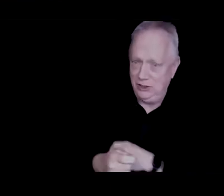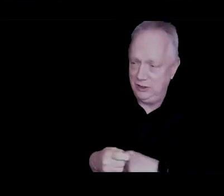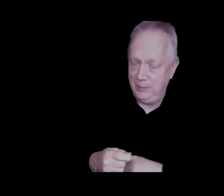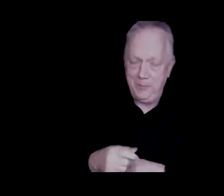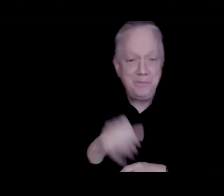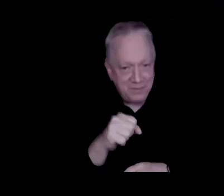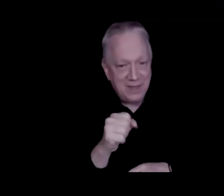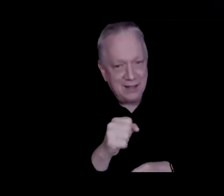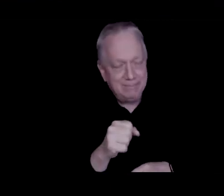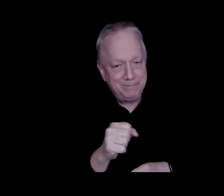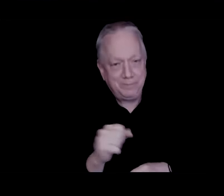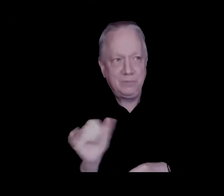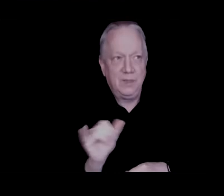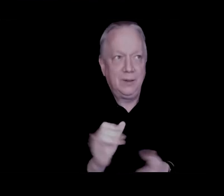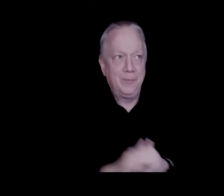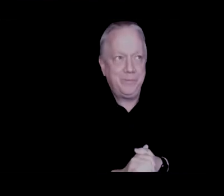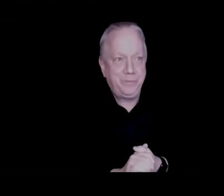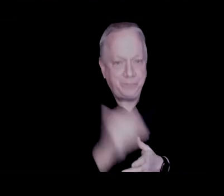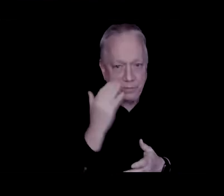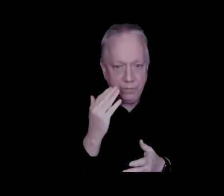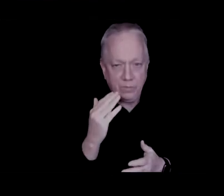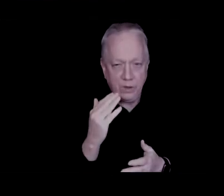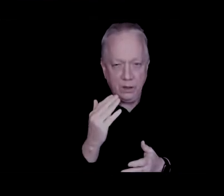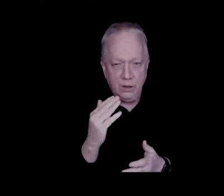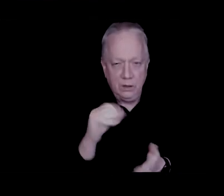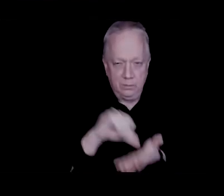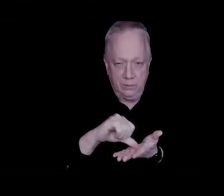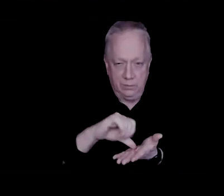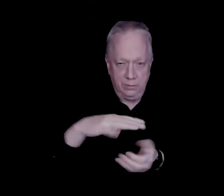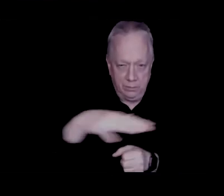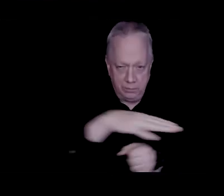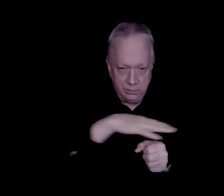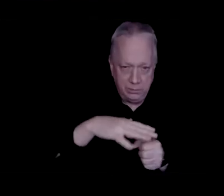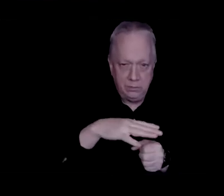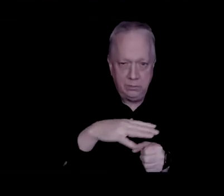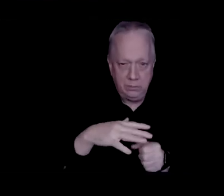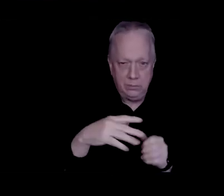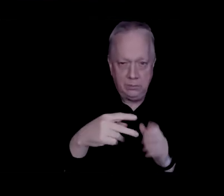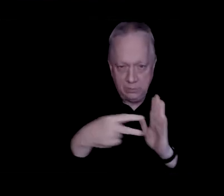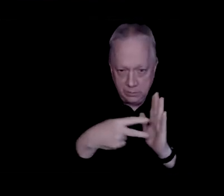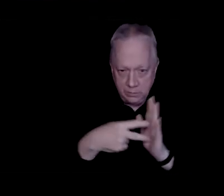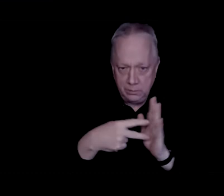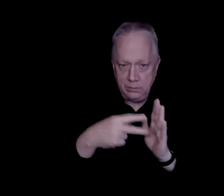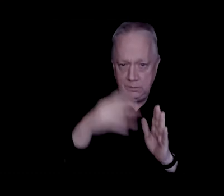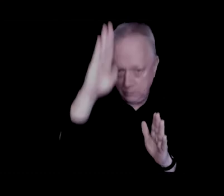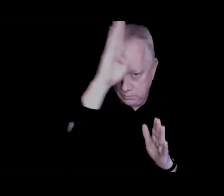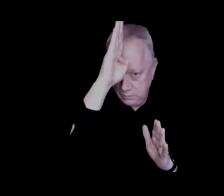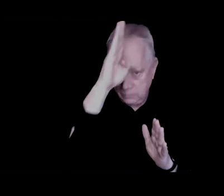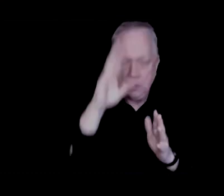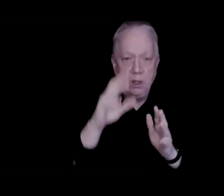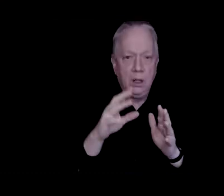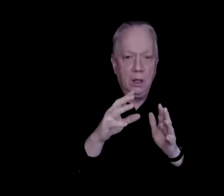Yeah, it's like, in the Middle East, we have a lot of cliche,